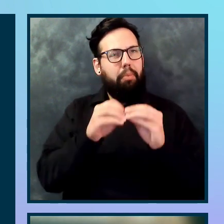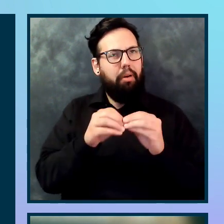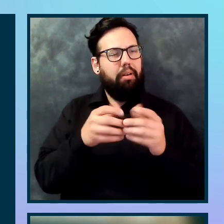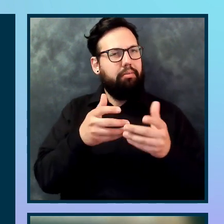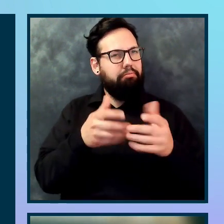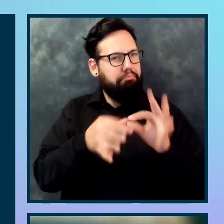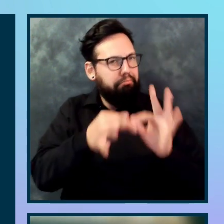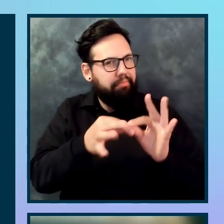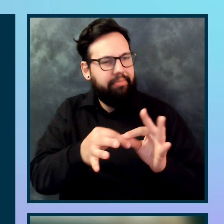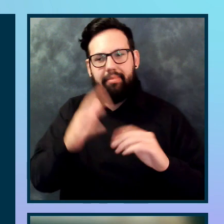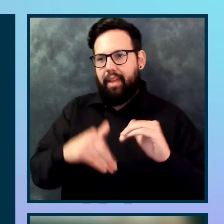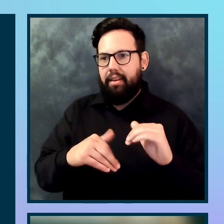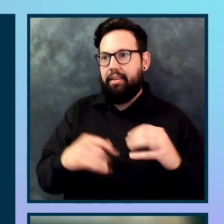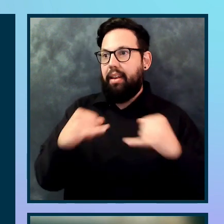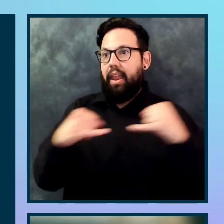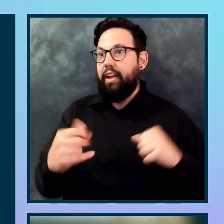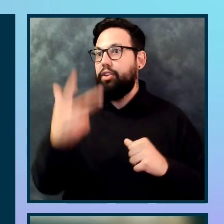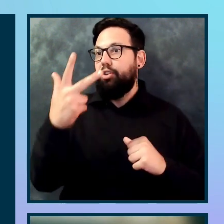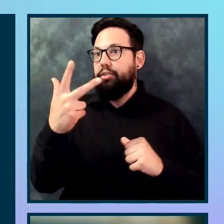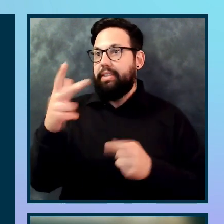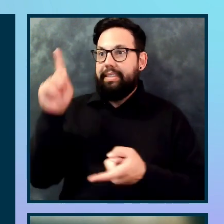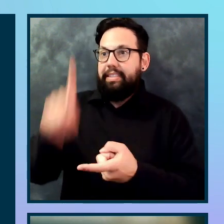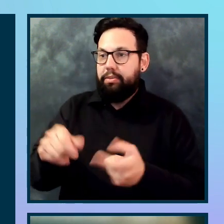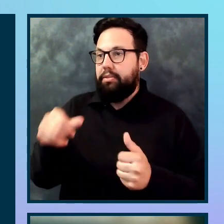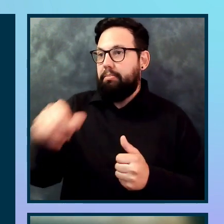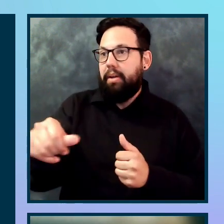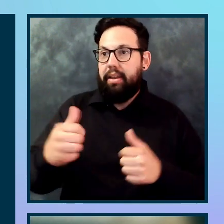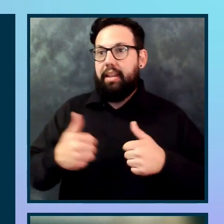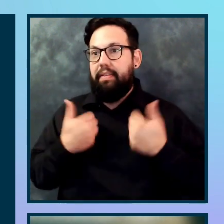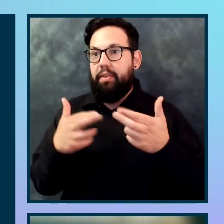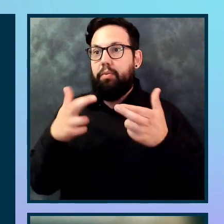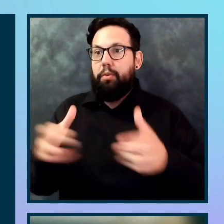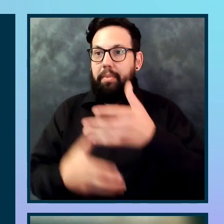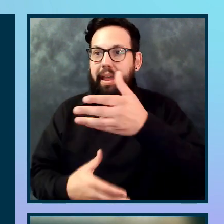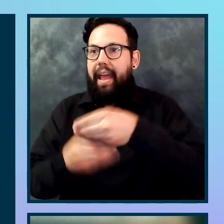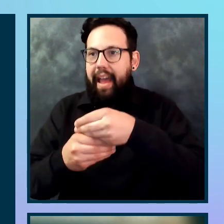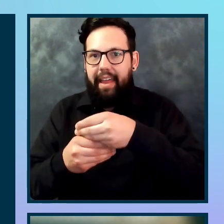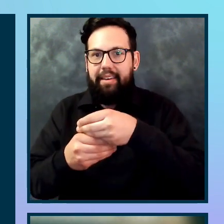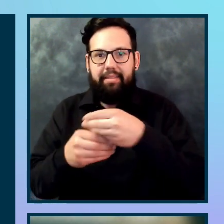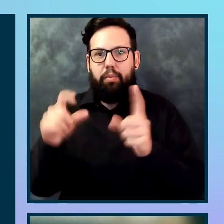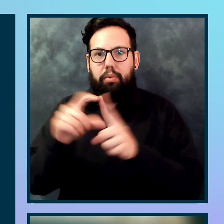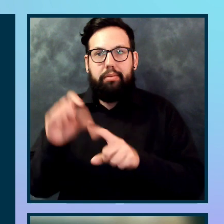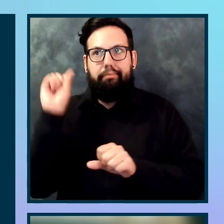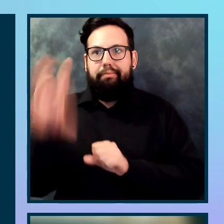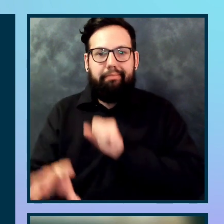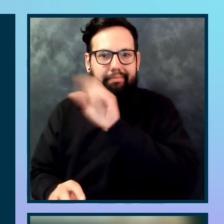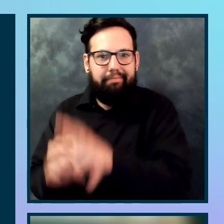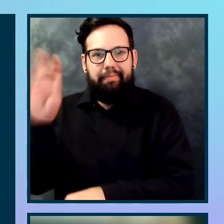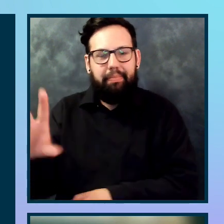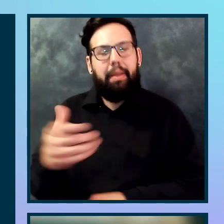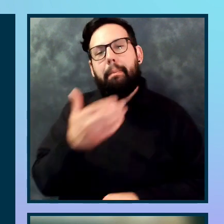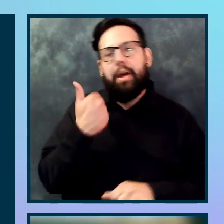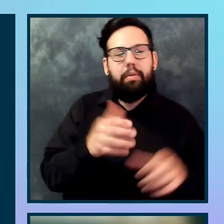line 3, decrease button, living room, add. It's just better having it all grouped into